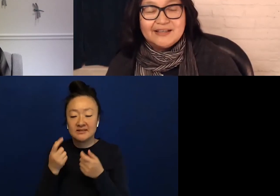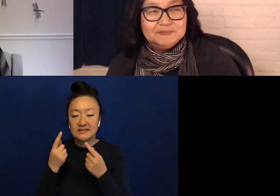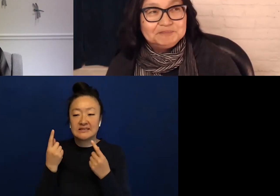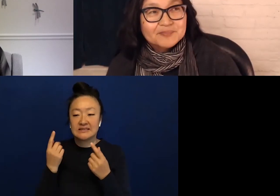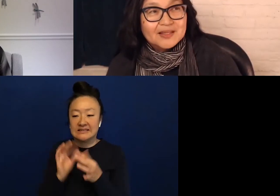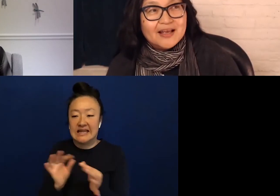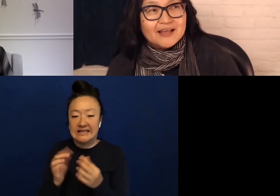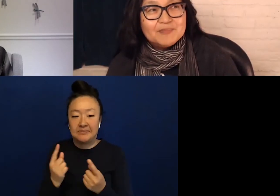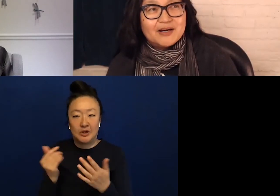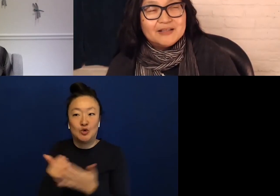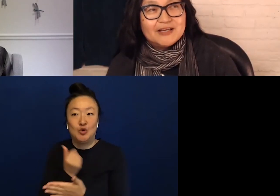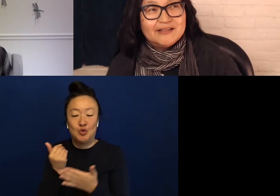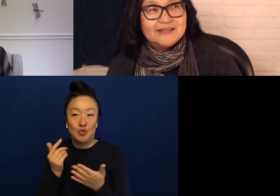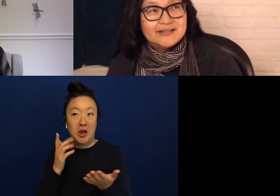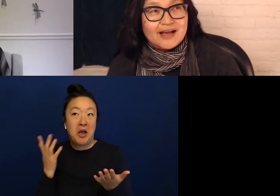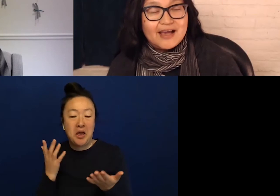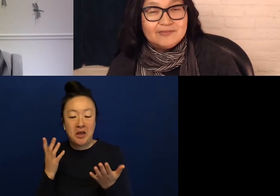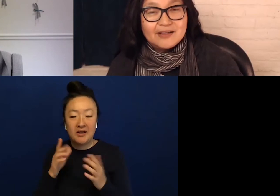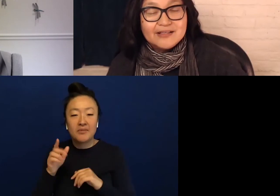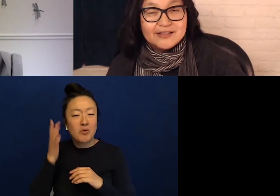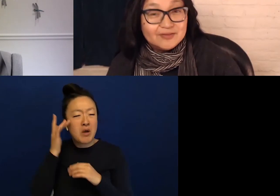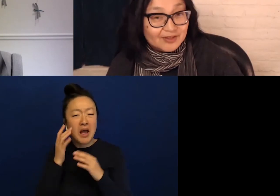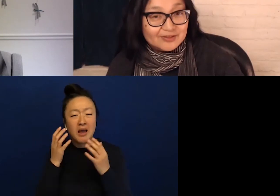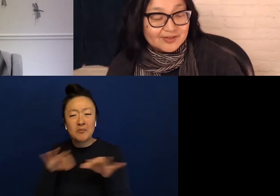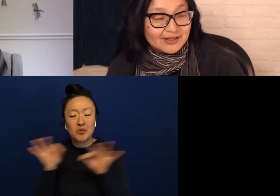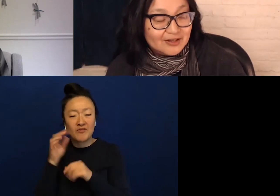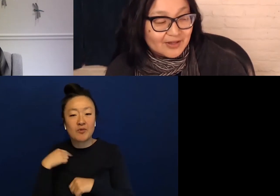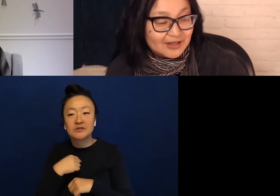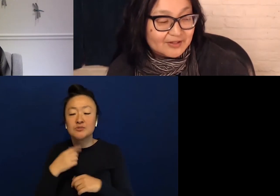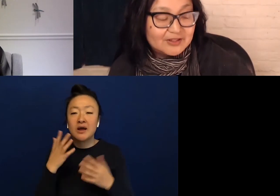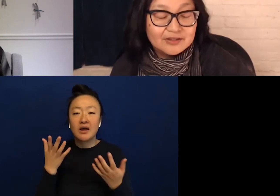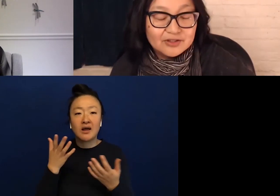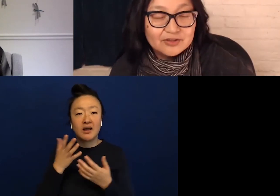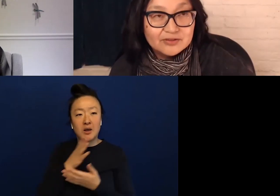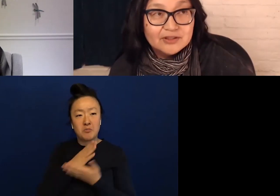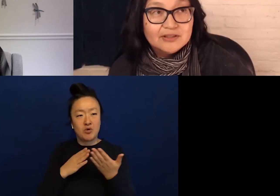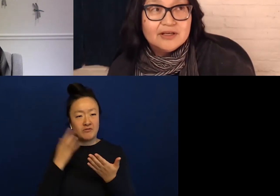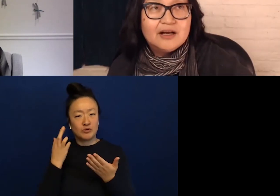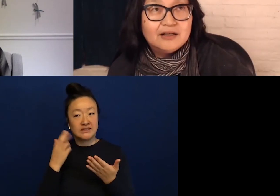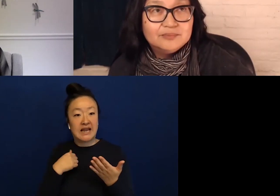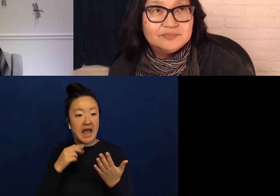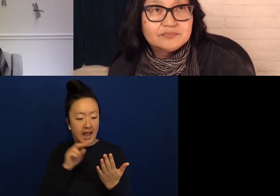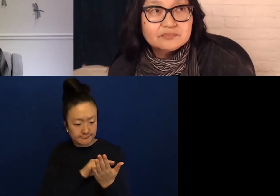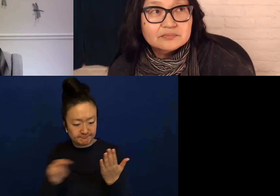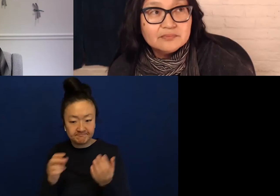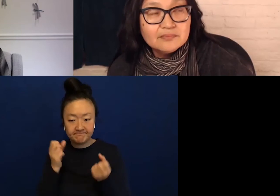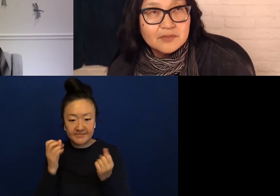us? I think partly because I had read all these interviews and I knew that he had started to